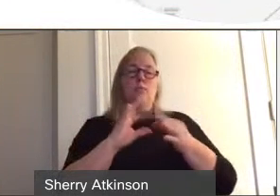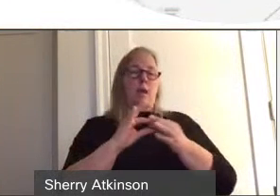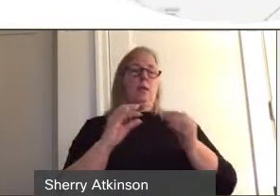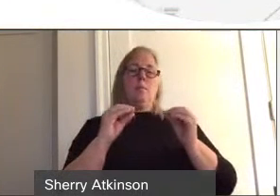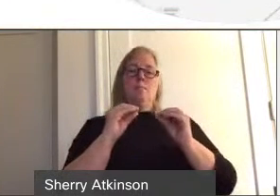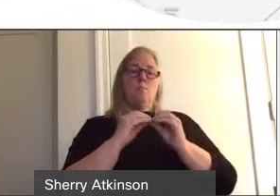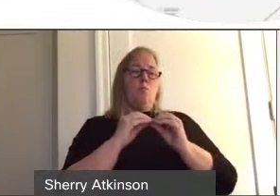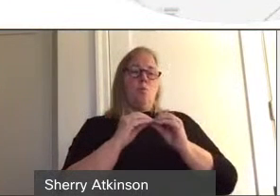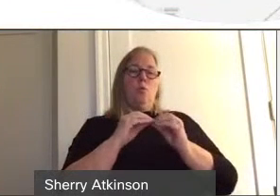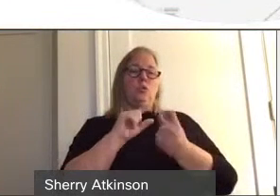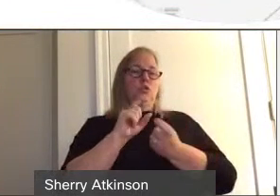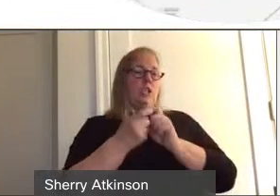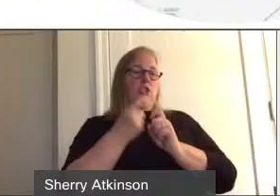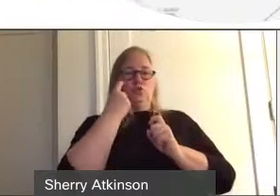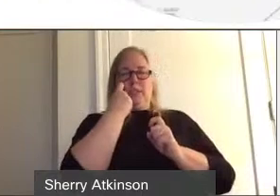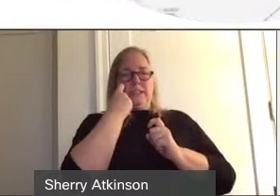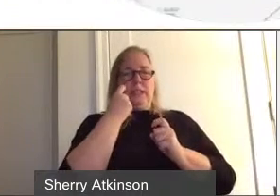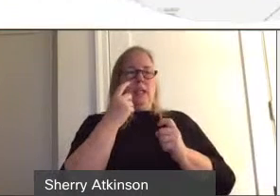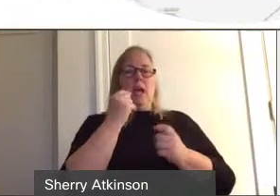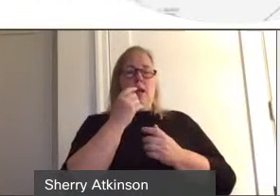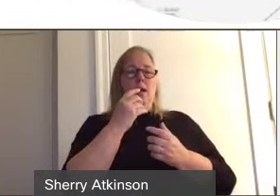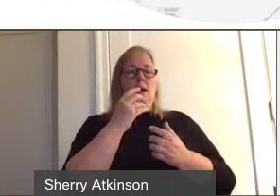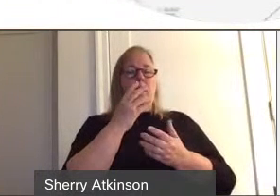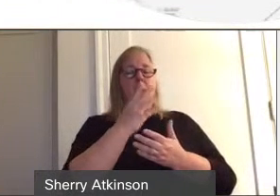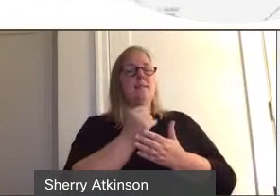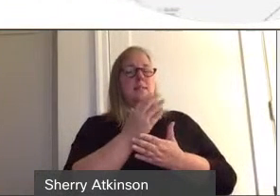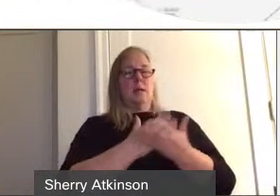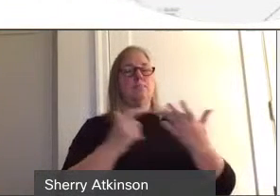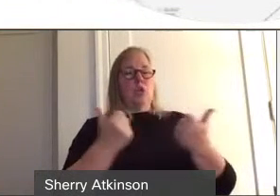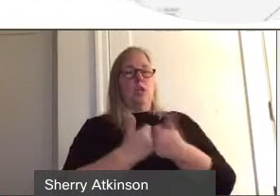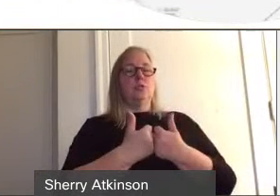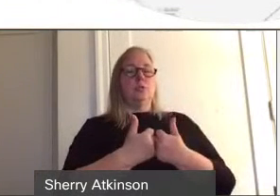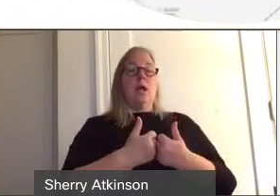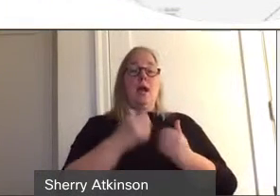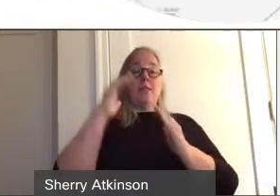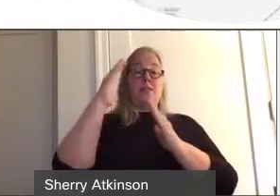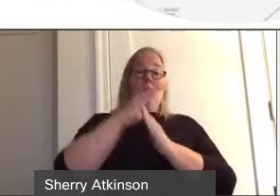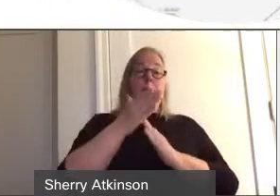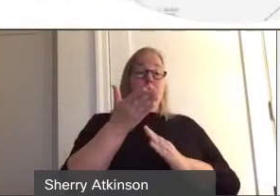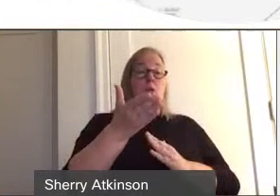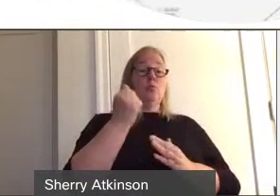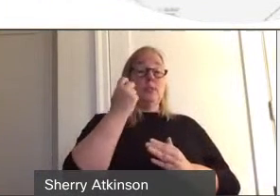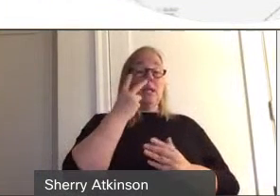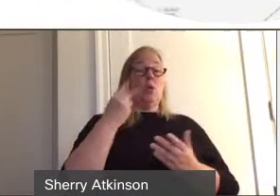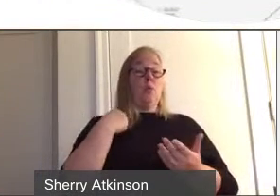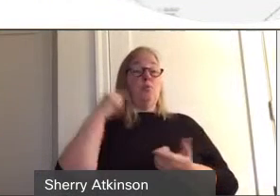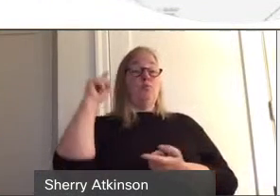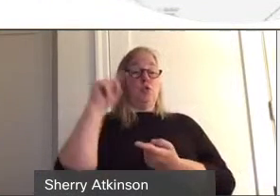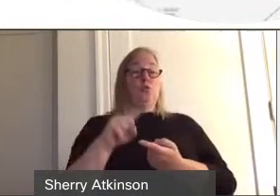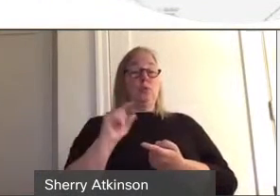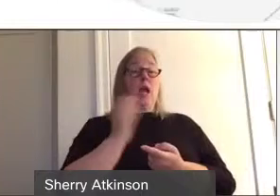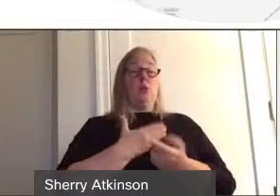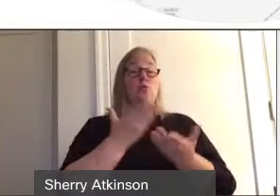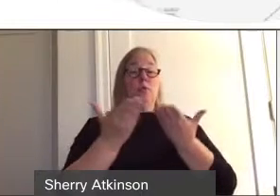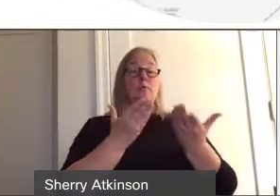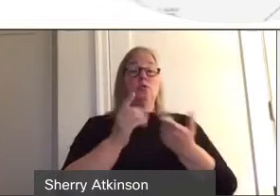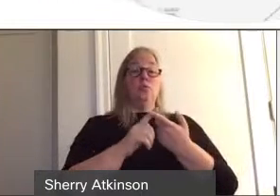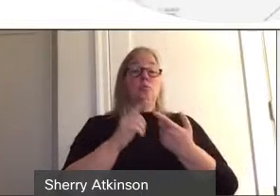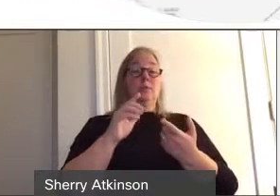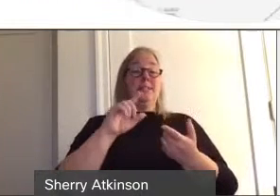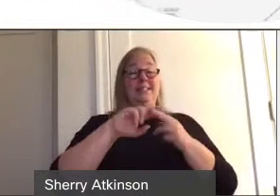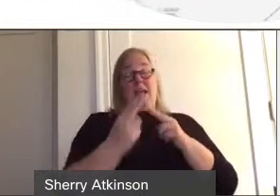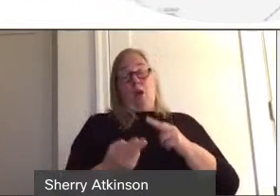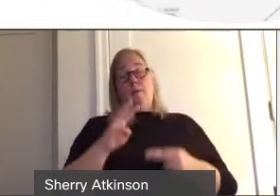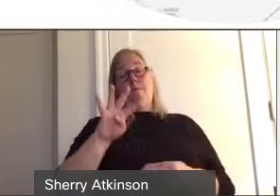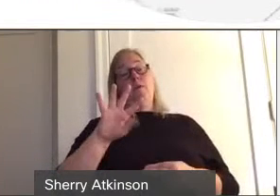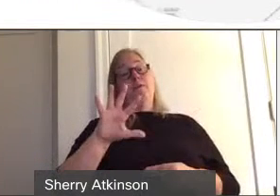RTA operations and some of the challenges. At the top there, you see that we reduced our service down to 45% of our service